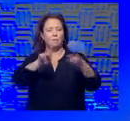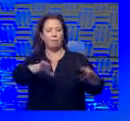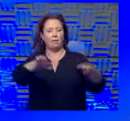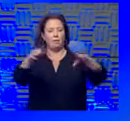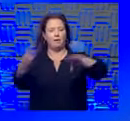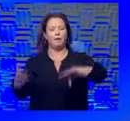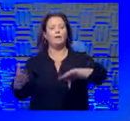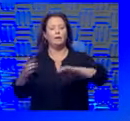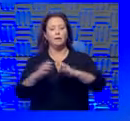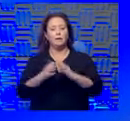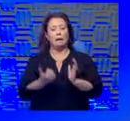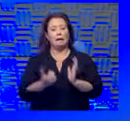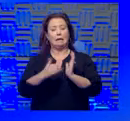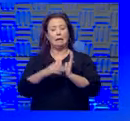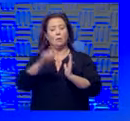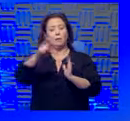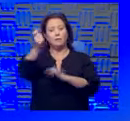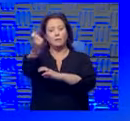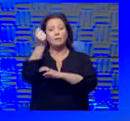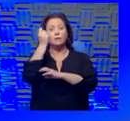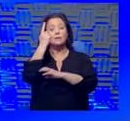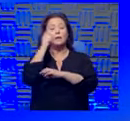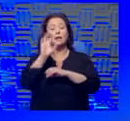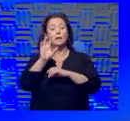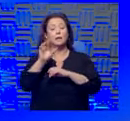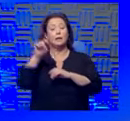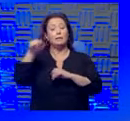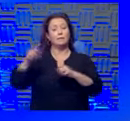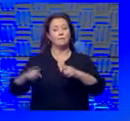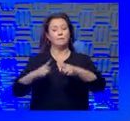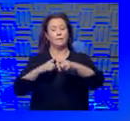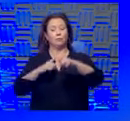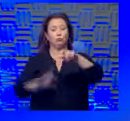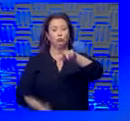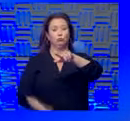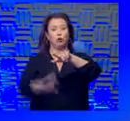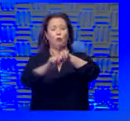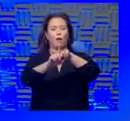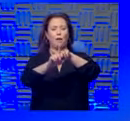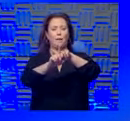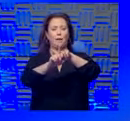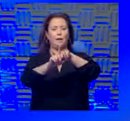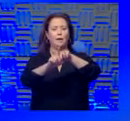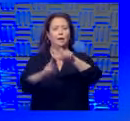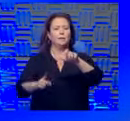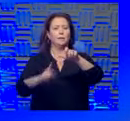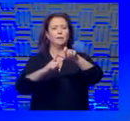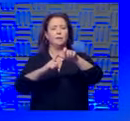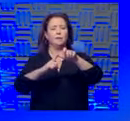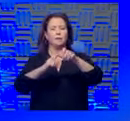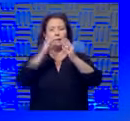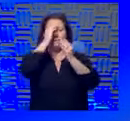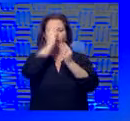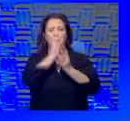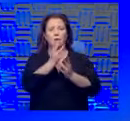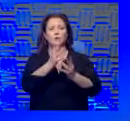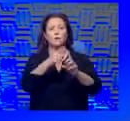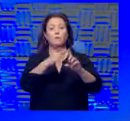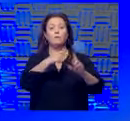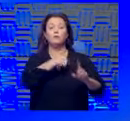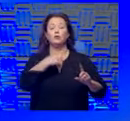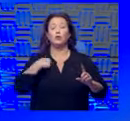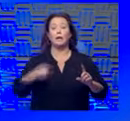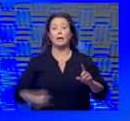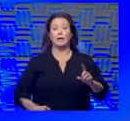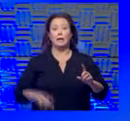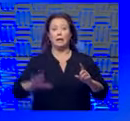I think we have to understand that, when this first started, the initial flurry of information came from China. That was